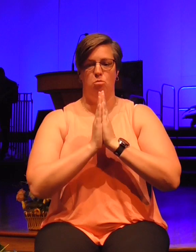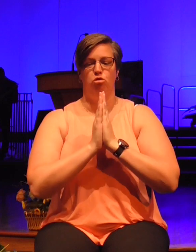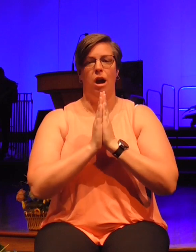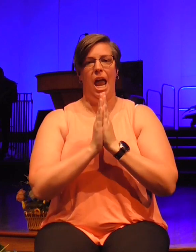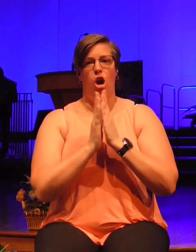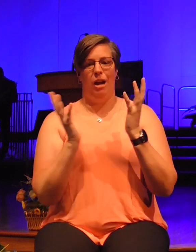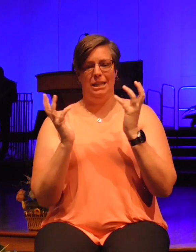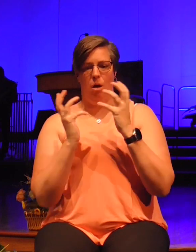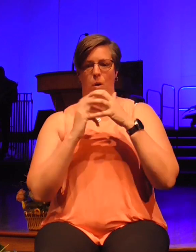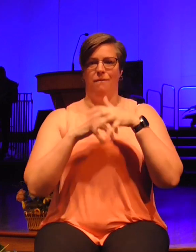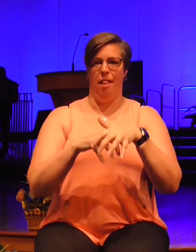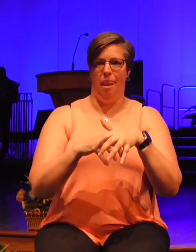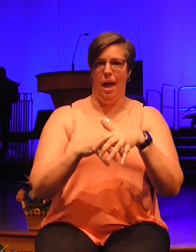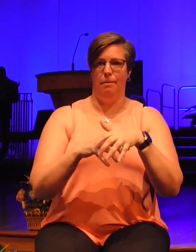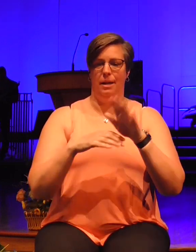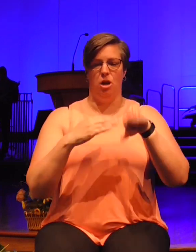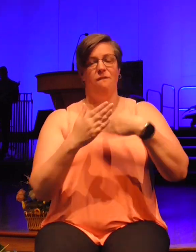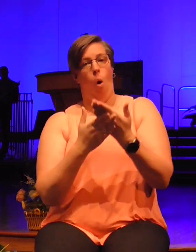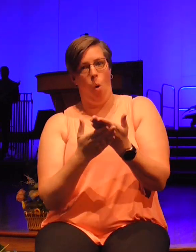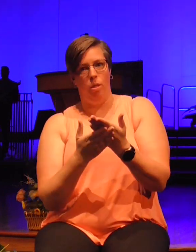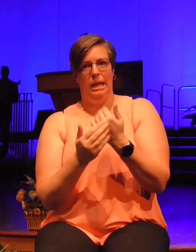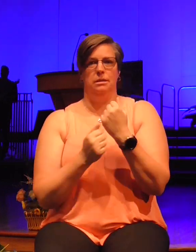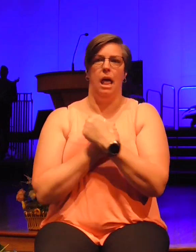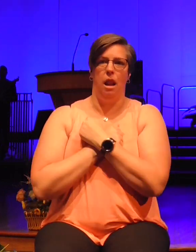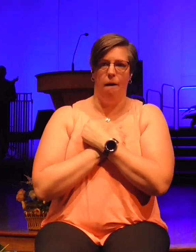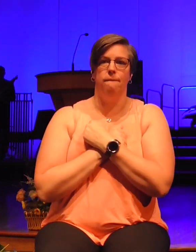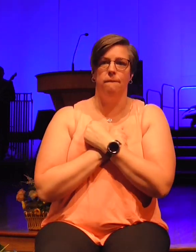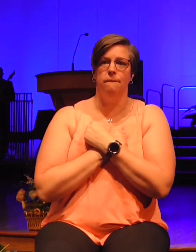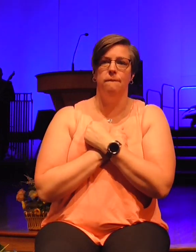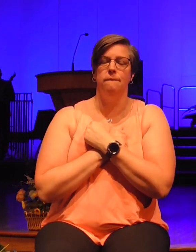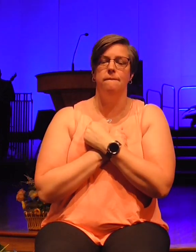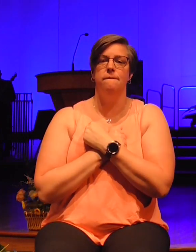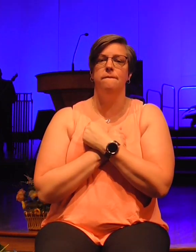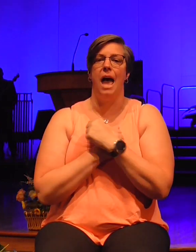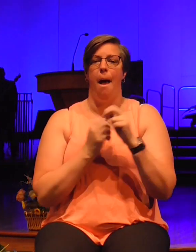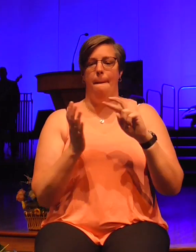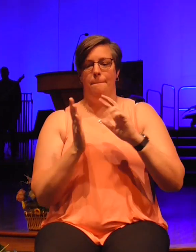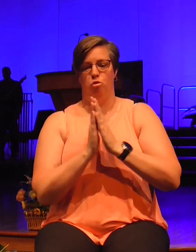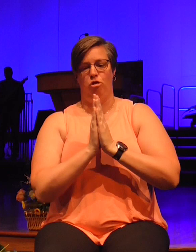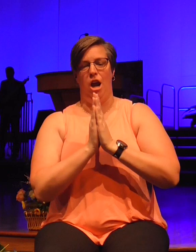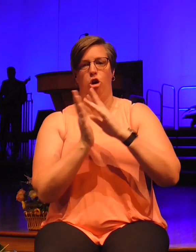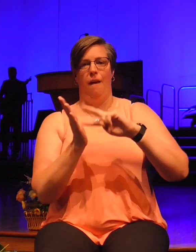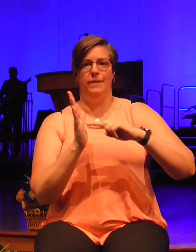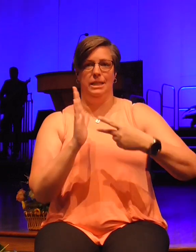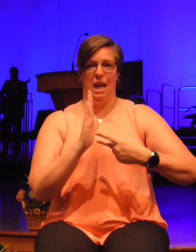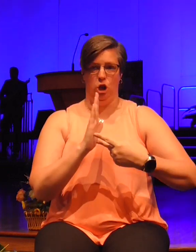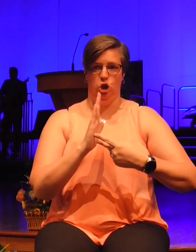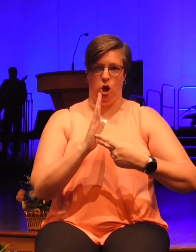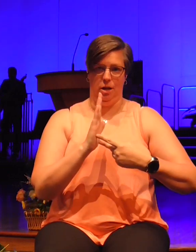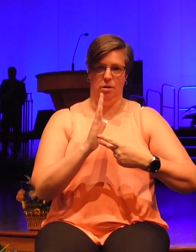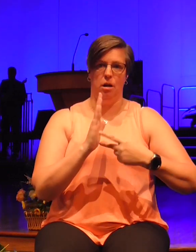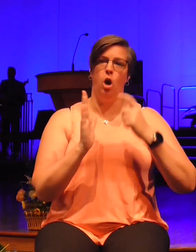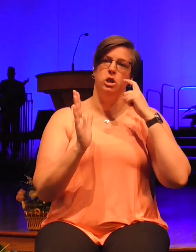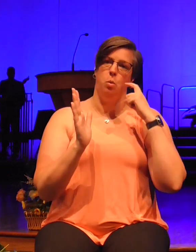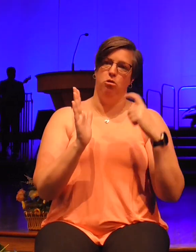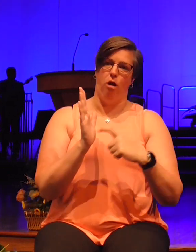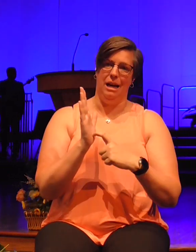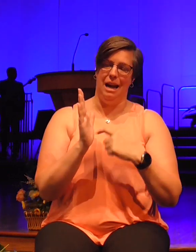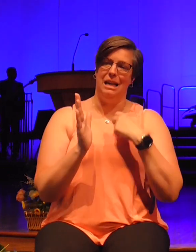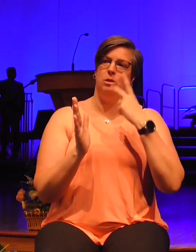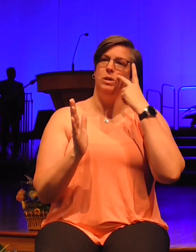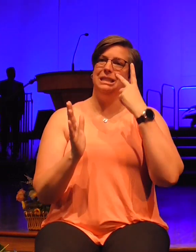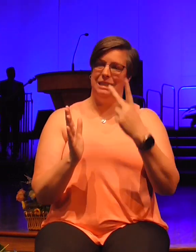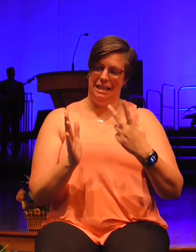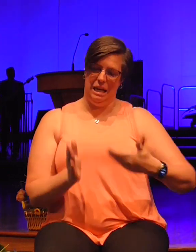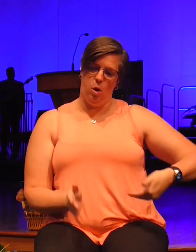alignment, a prayer of wholeness and love, a prayer of intention to recognize and see and